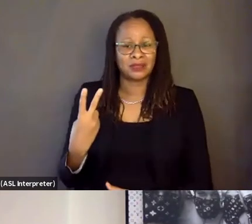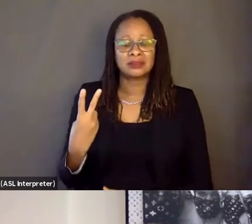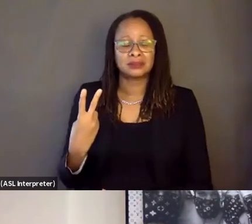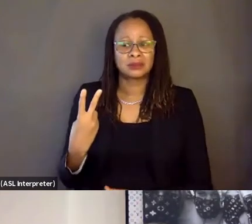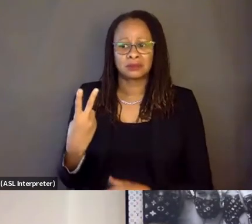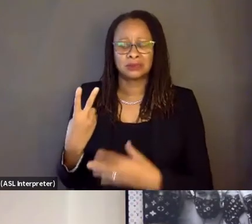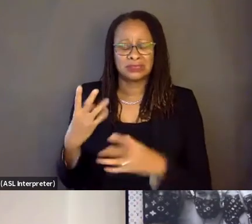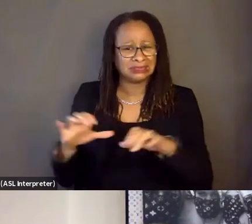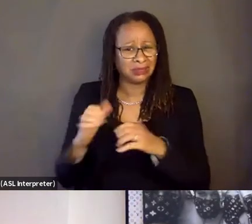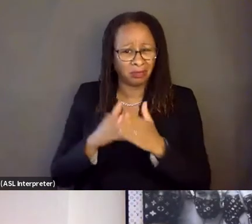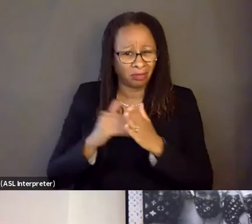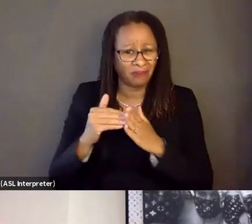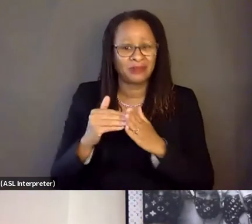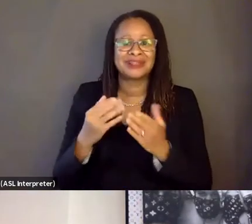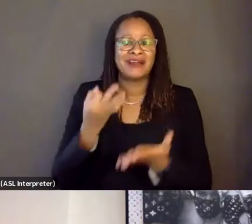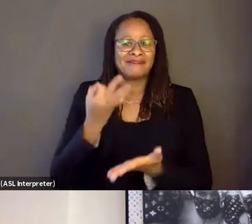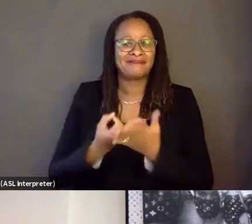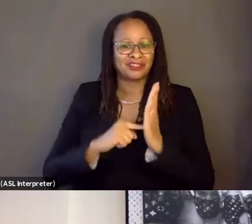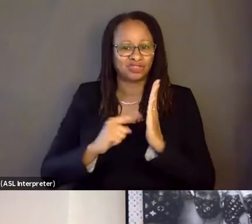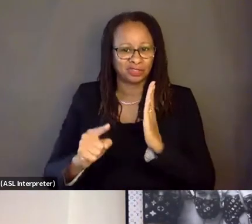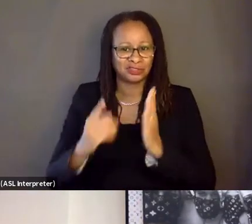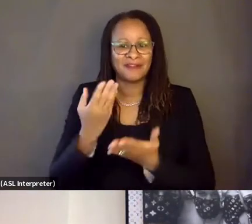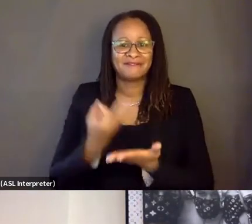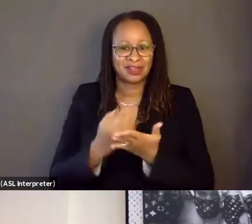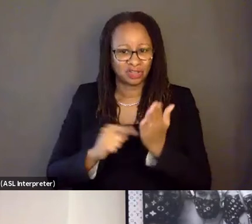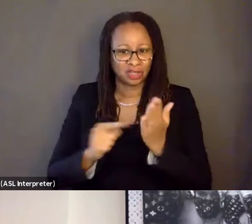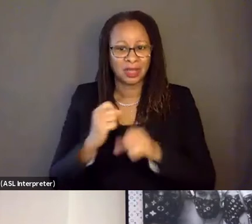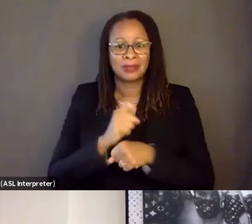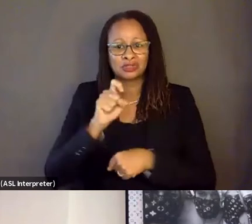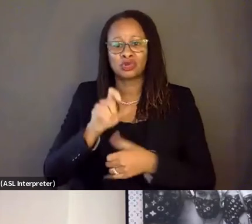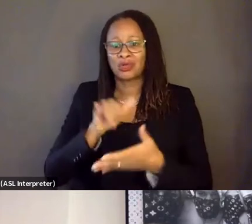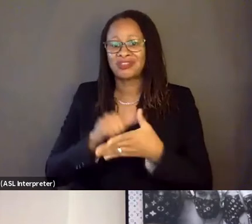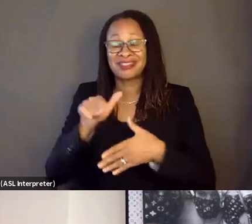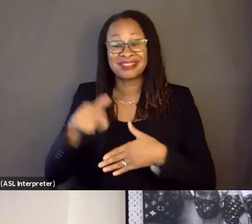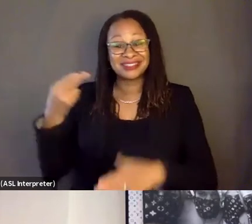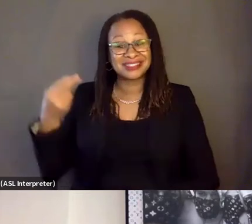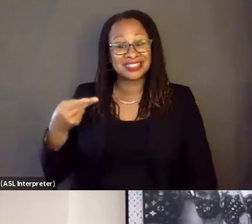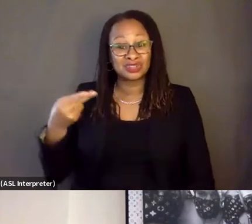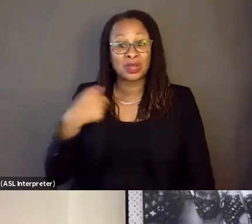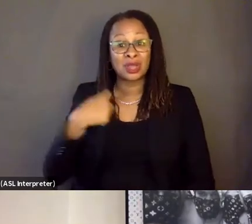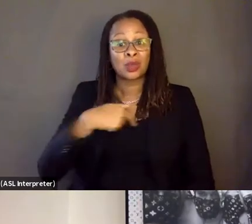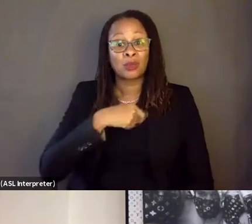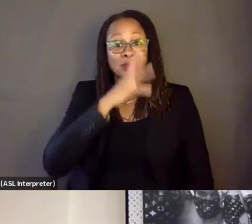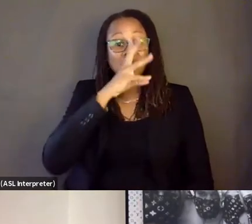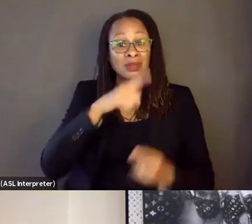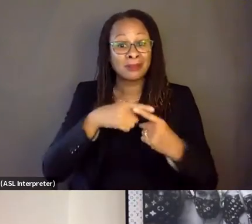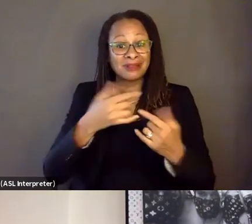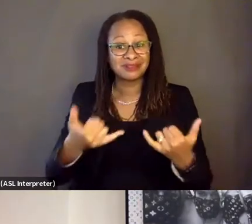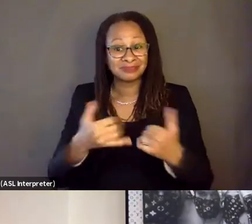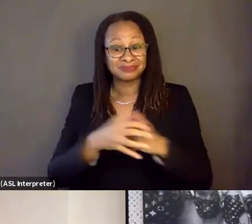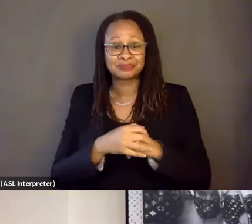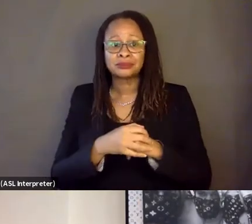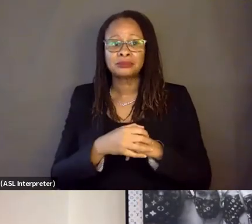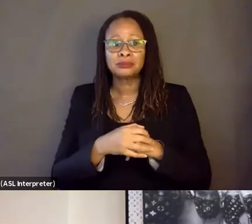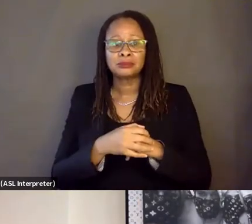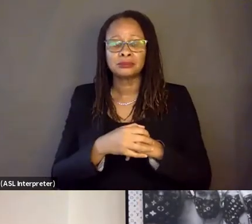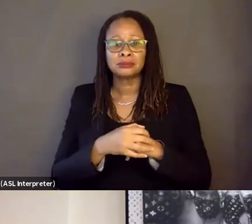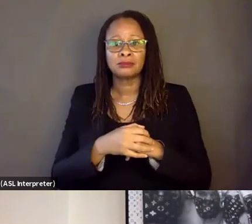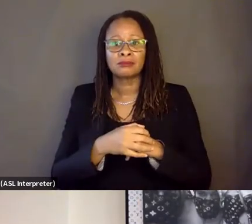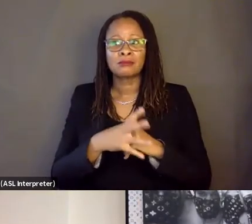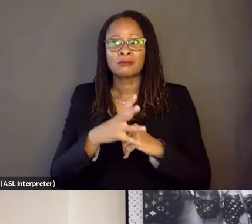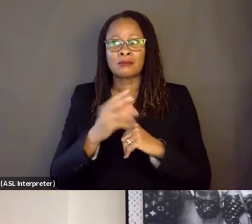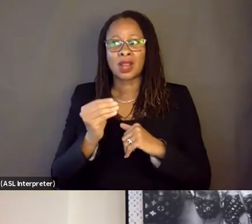checking and making certain that this history that we're talking about and the